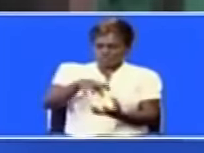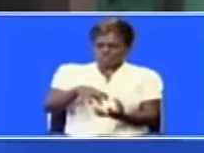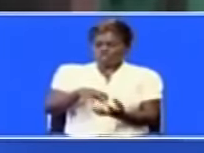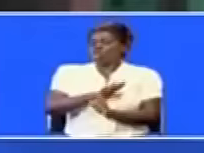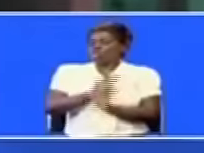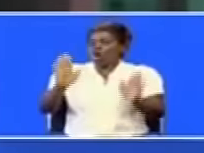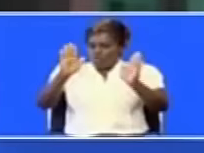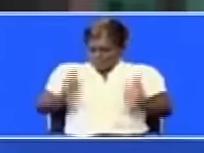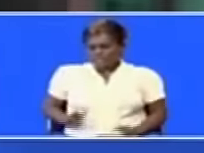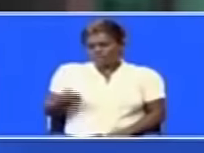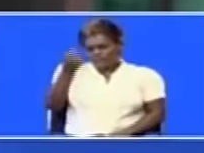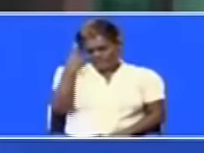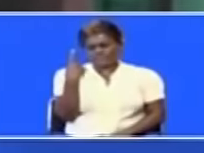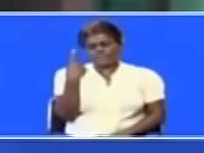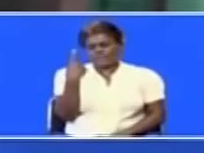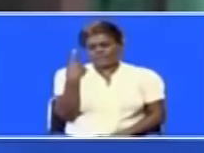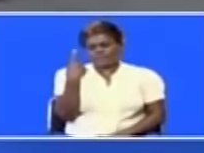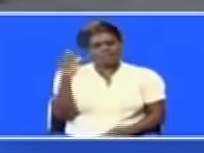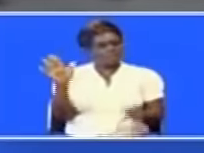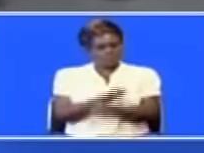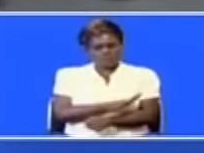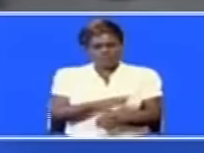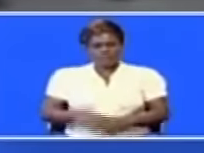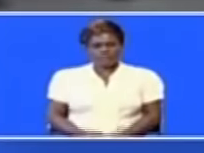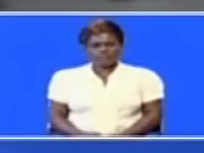one here seems to understand quite fully.